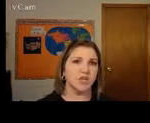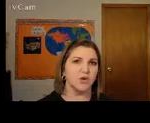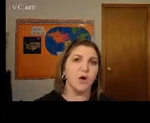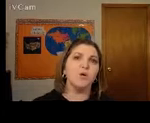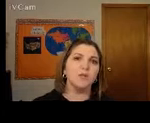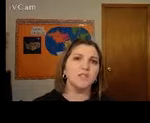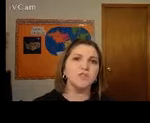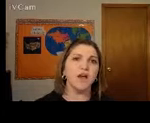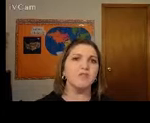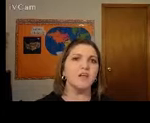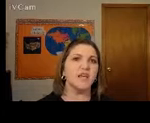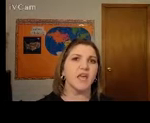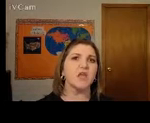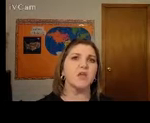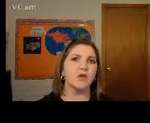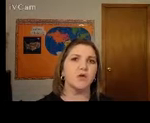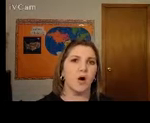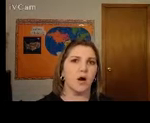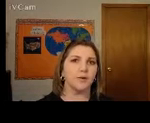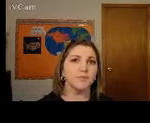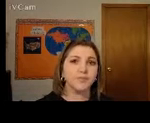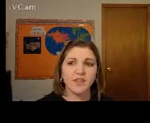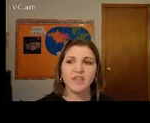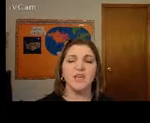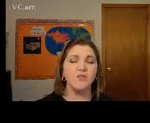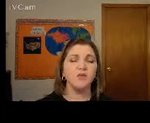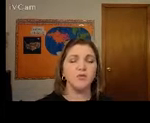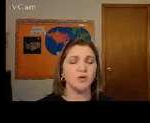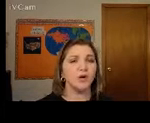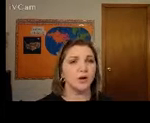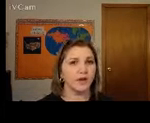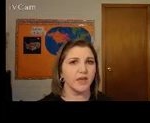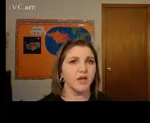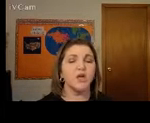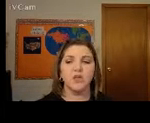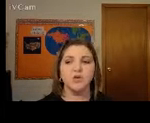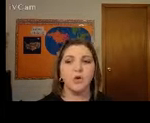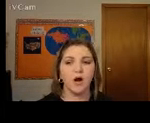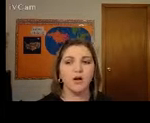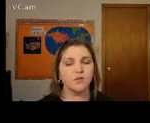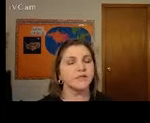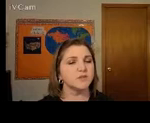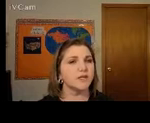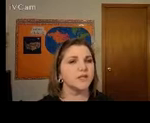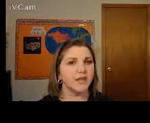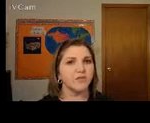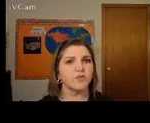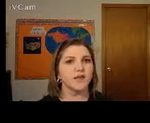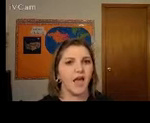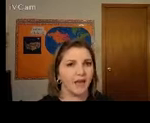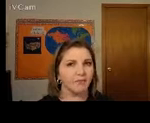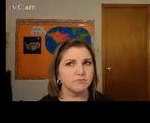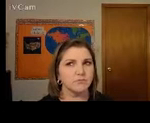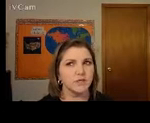to you? Well, let's try to fill in you are. If you don't hurry, you are going to be late for